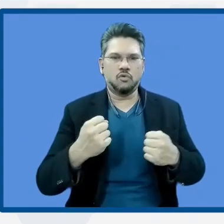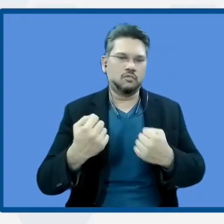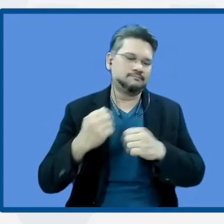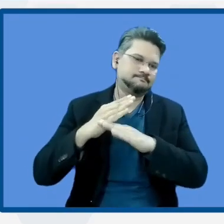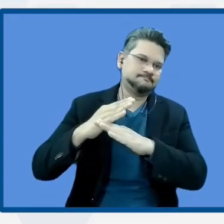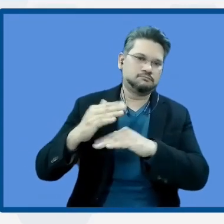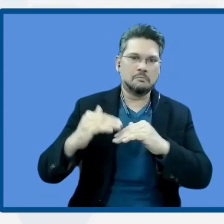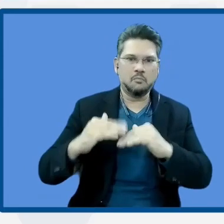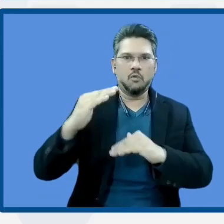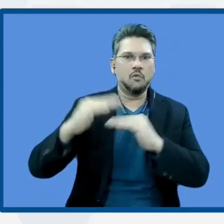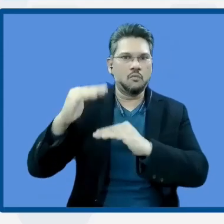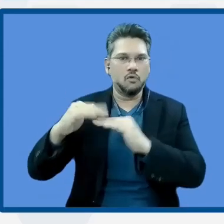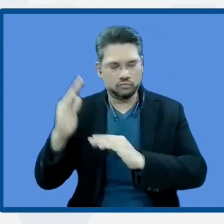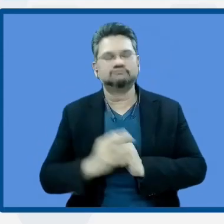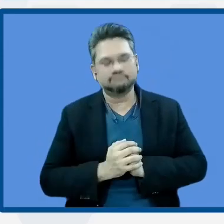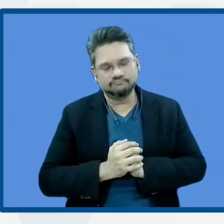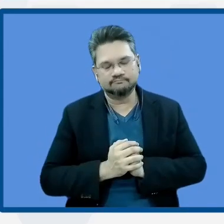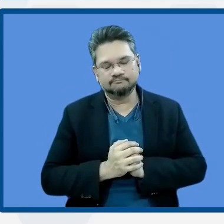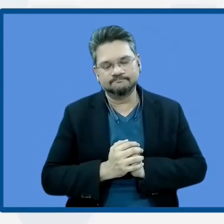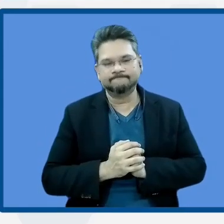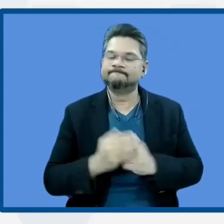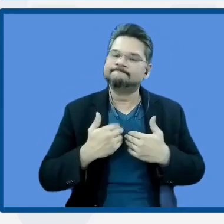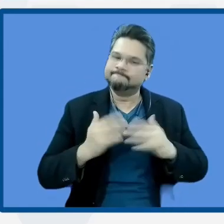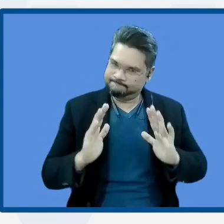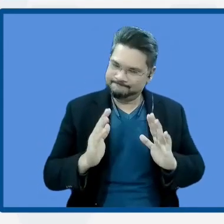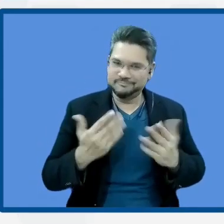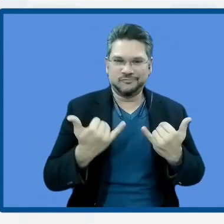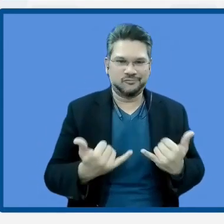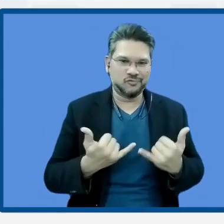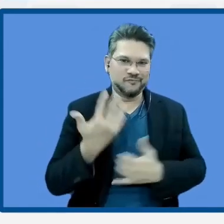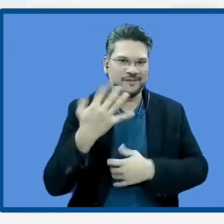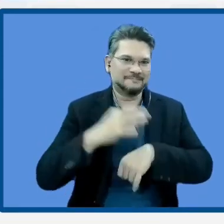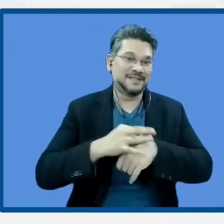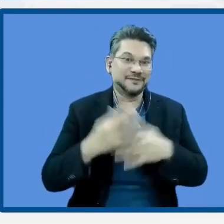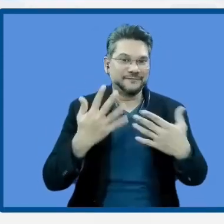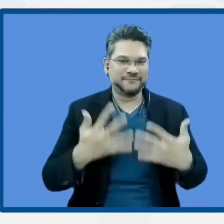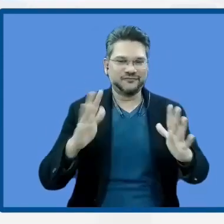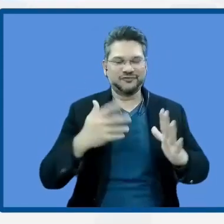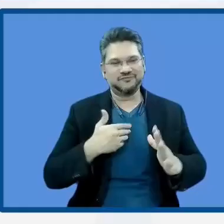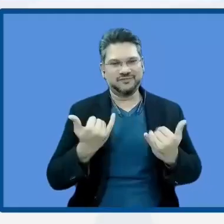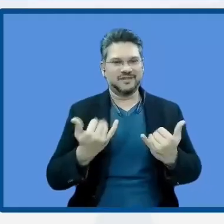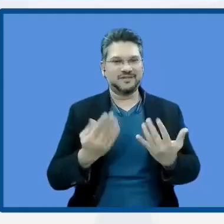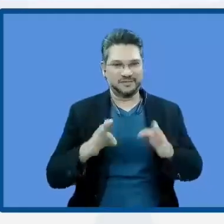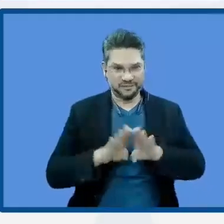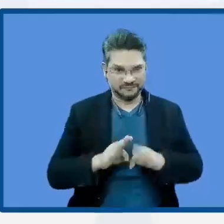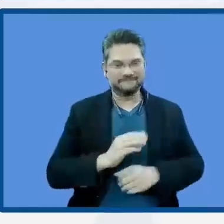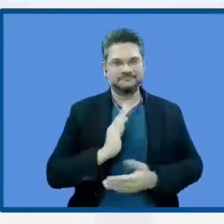to end here my participation because I used up my 5 minutes that were allocated to me.